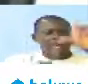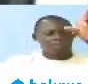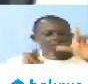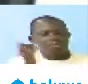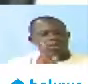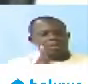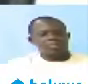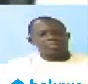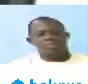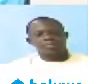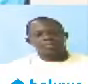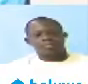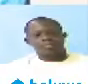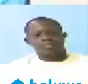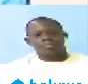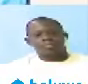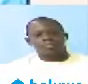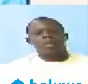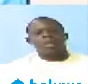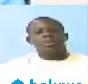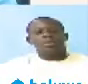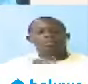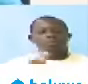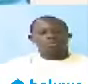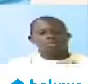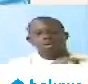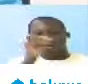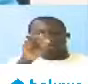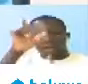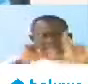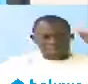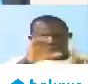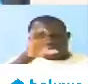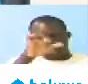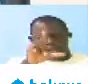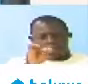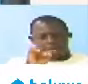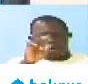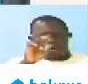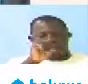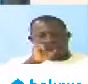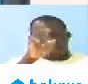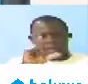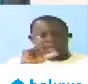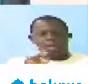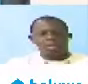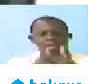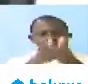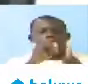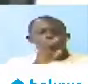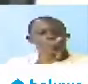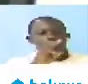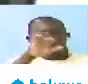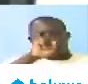munet. Time was a colonel. At that time he was a colonel. Sirif Ba Barenon. Followed by Sirif